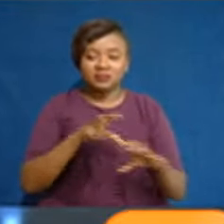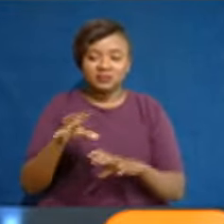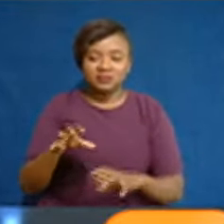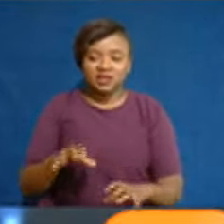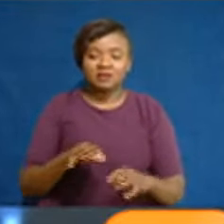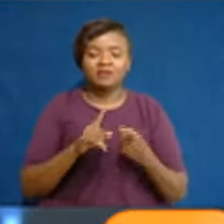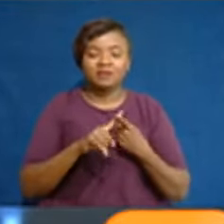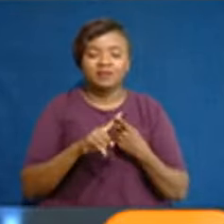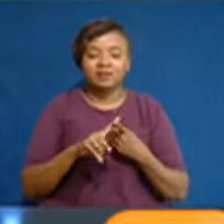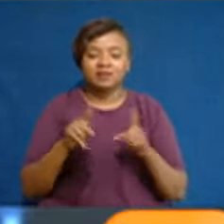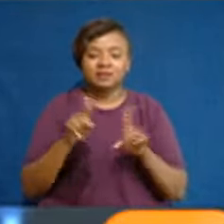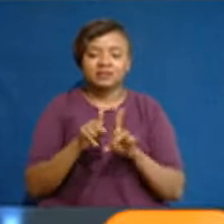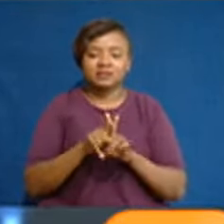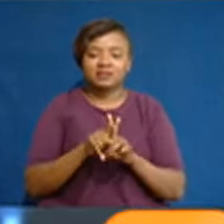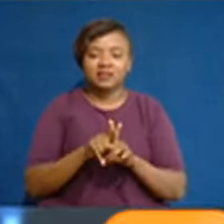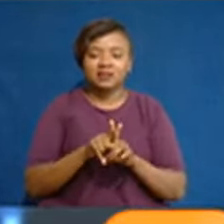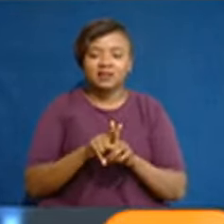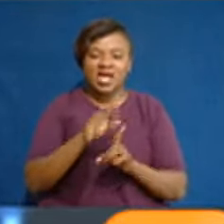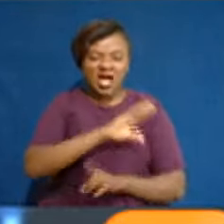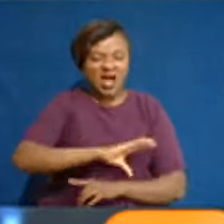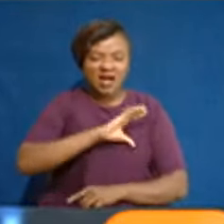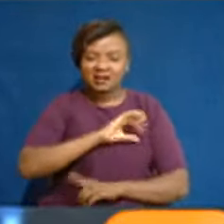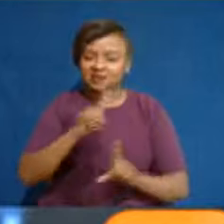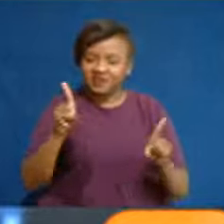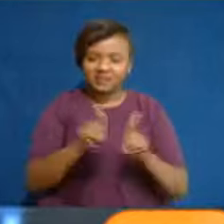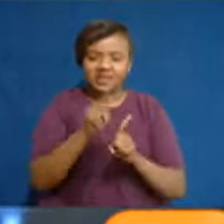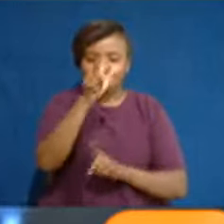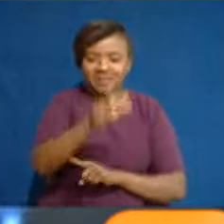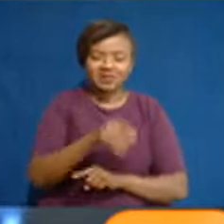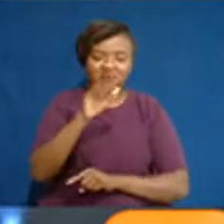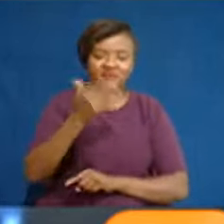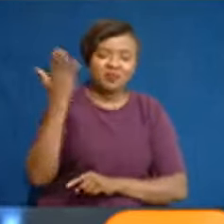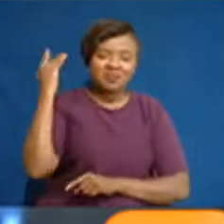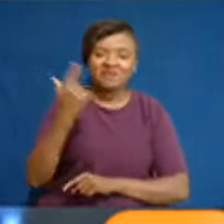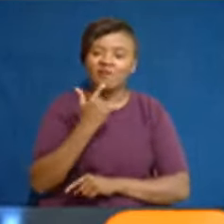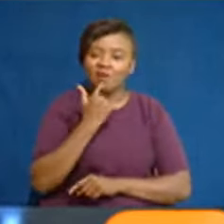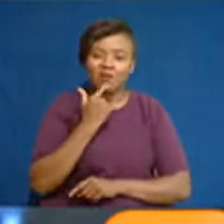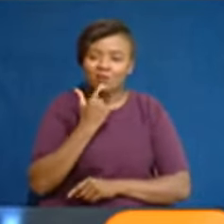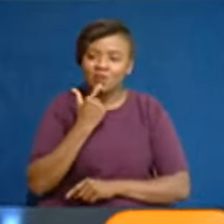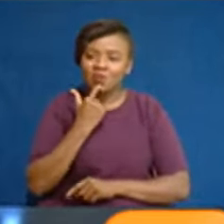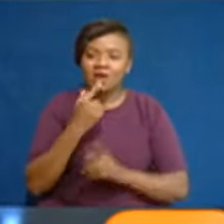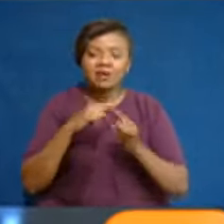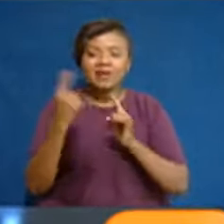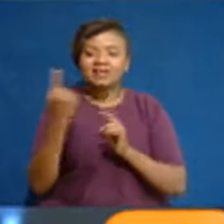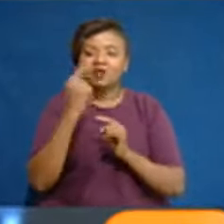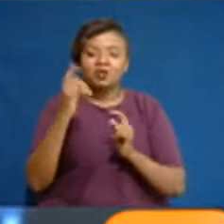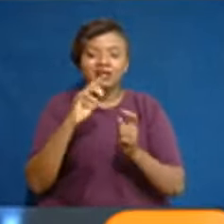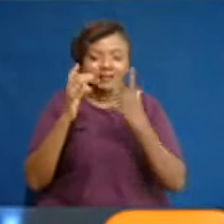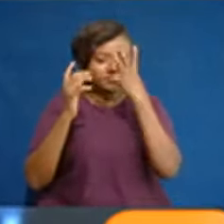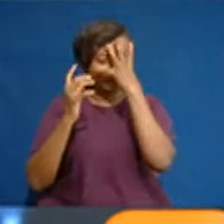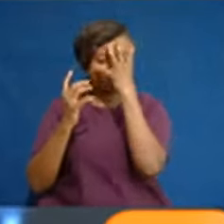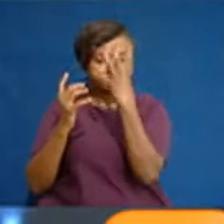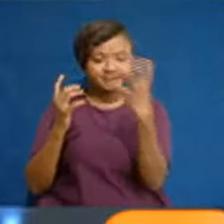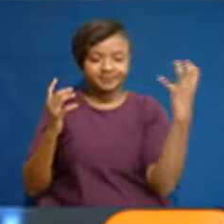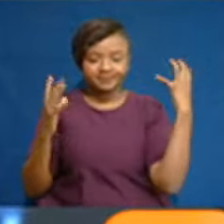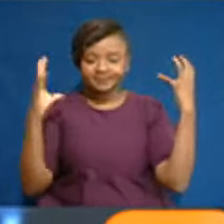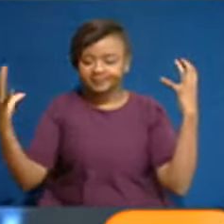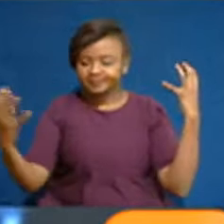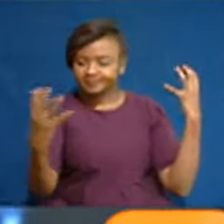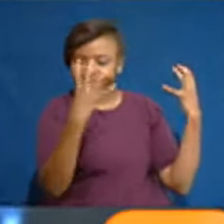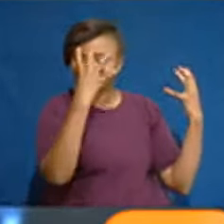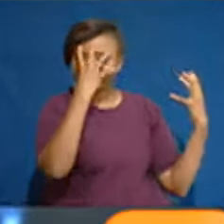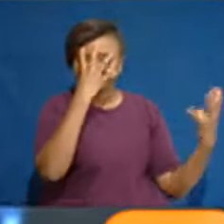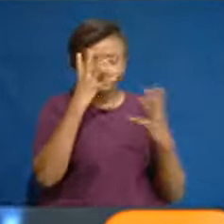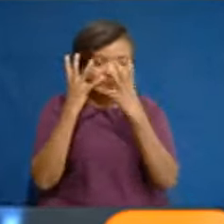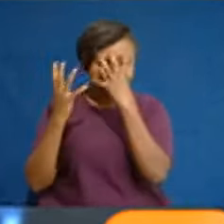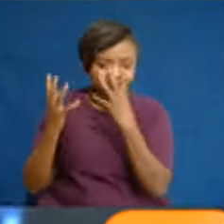Moi. Okay. It's just a character of the same person. So they're just trying to correct, you know, they're just changing faces. The same thing they're doing with this cabinet reshuffle.